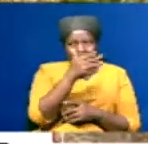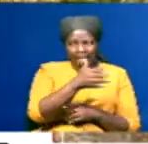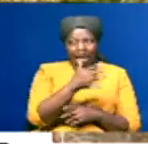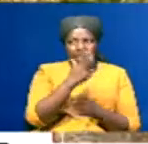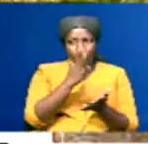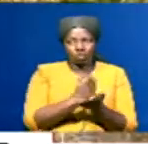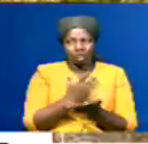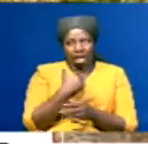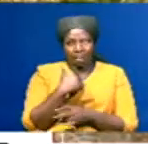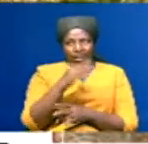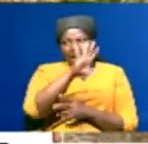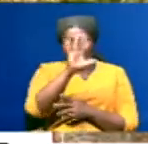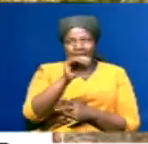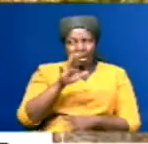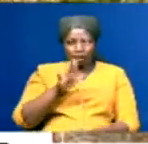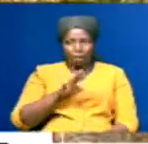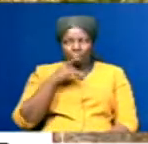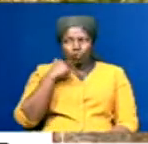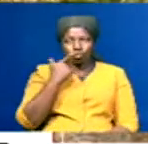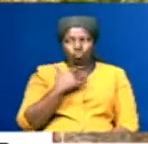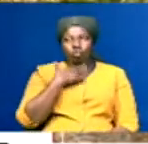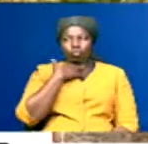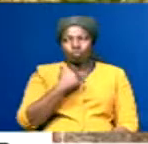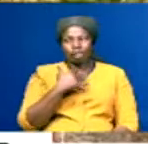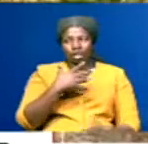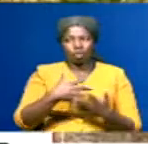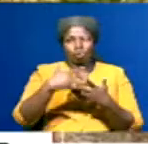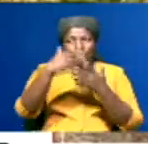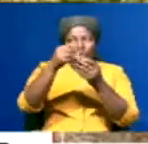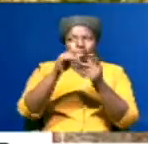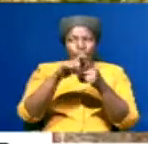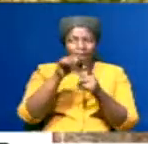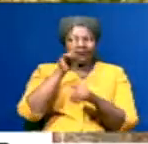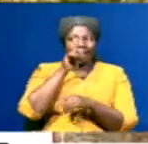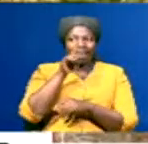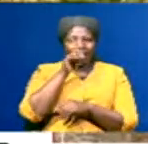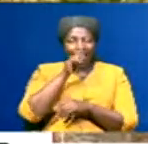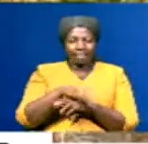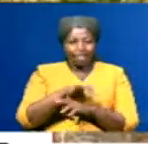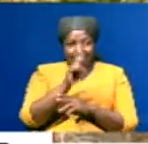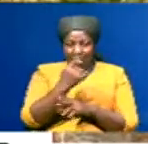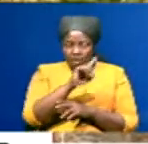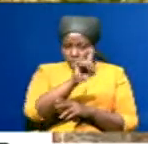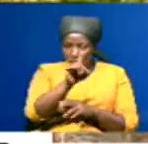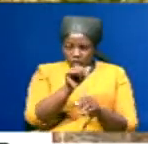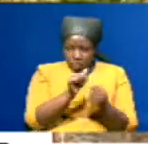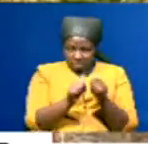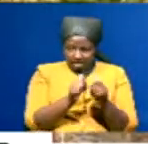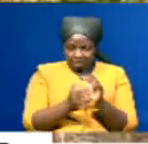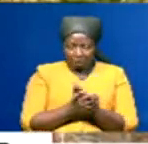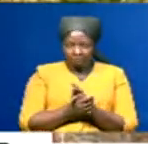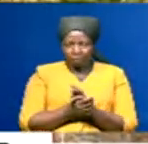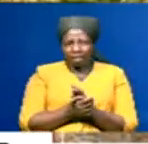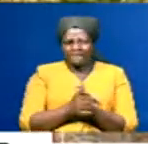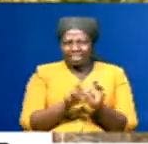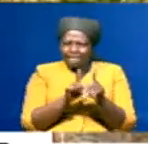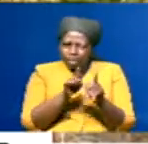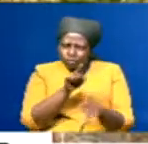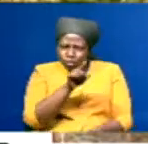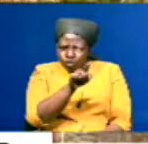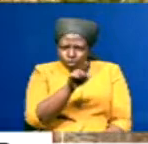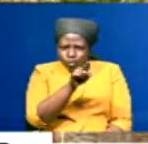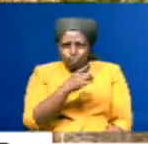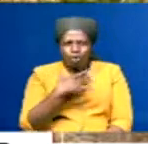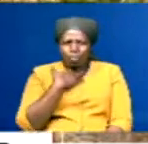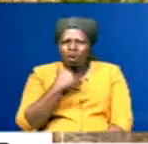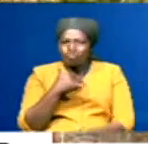women wanting to go to London. And the first question was, even you want to go